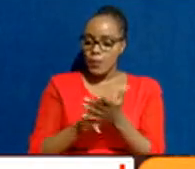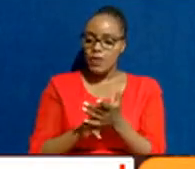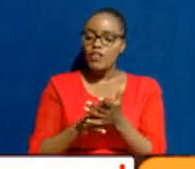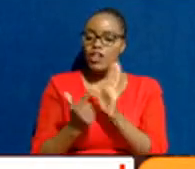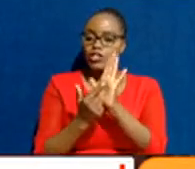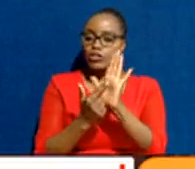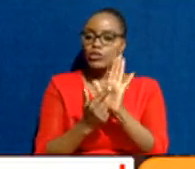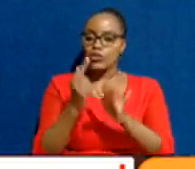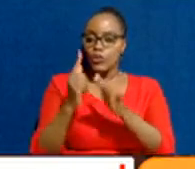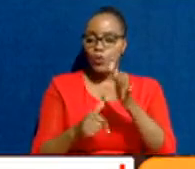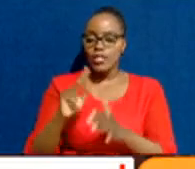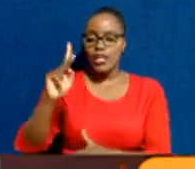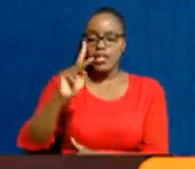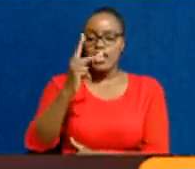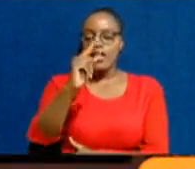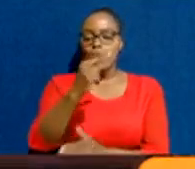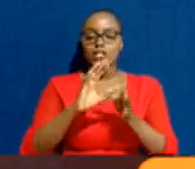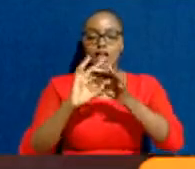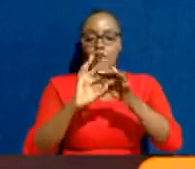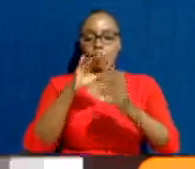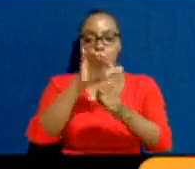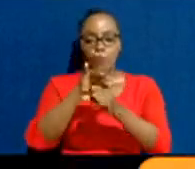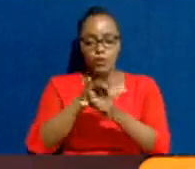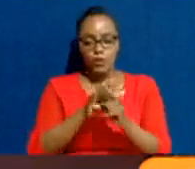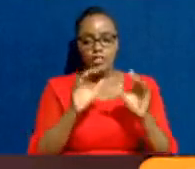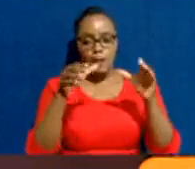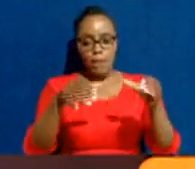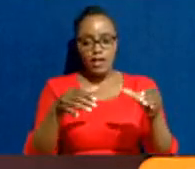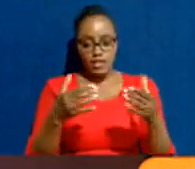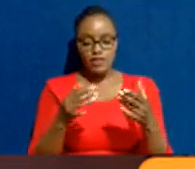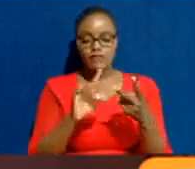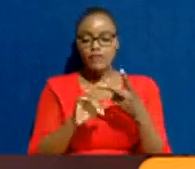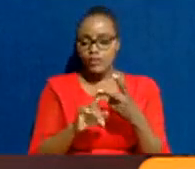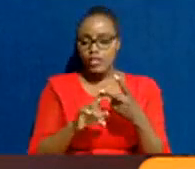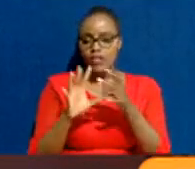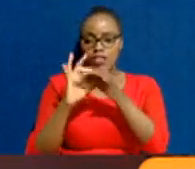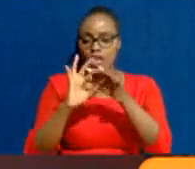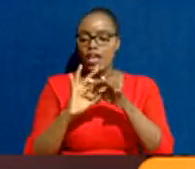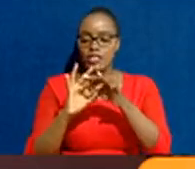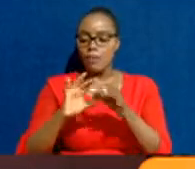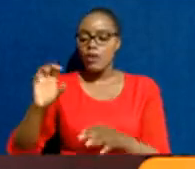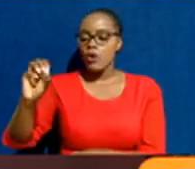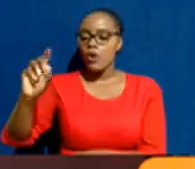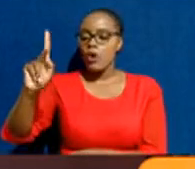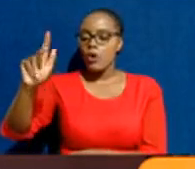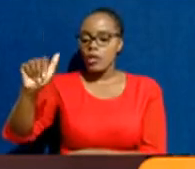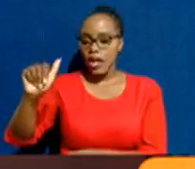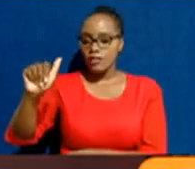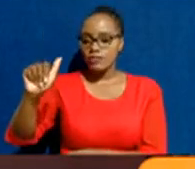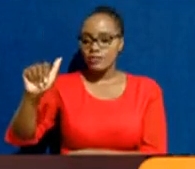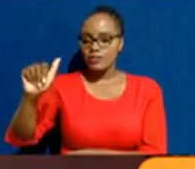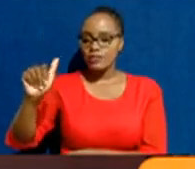indicates that the Kenya Kwanza coalition is the majority party, and the Azimio la Umoja One Kenya coalition